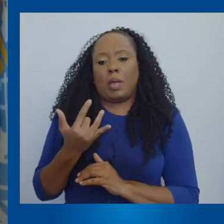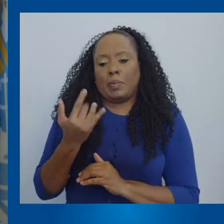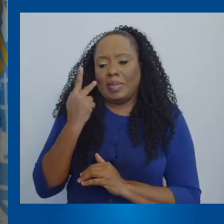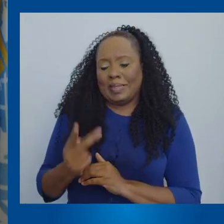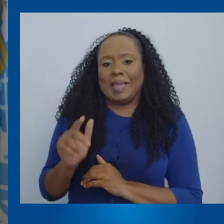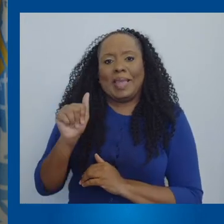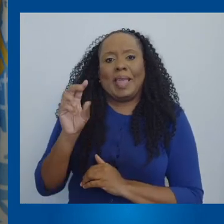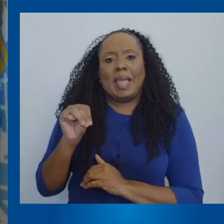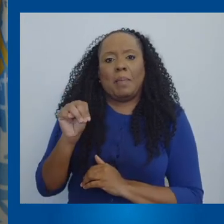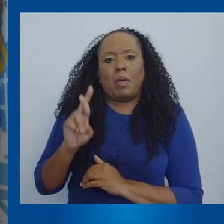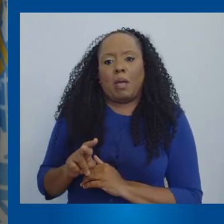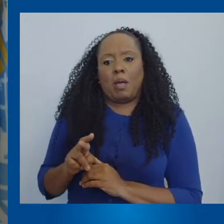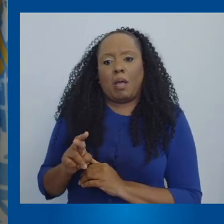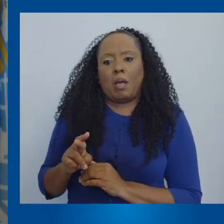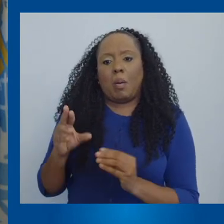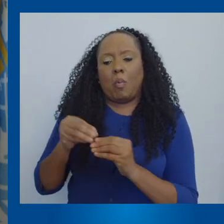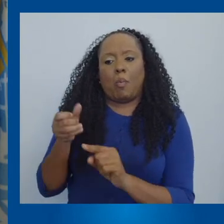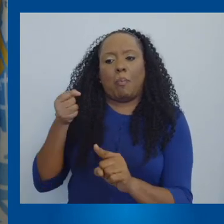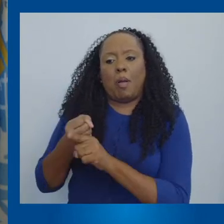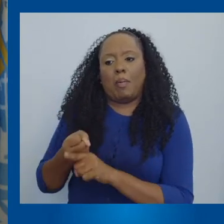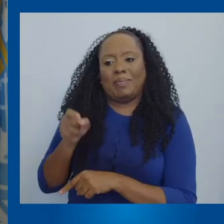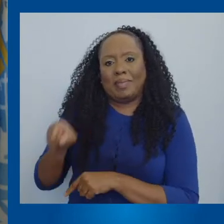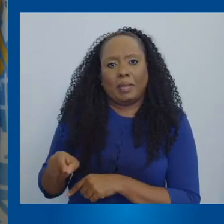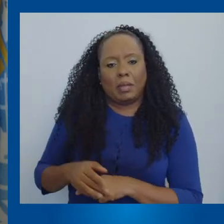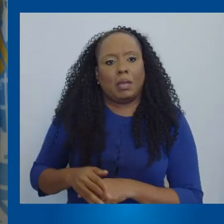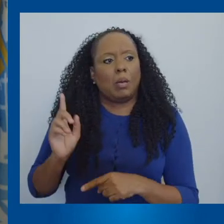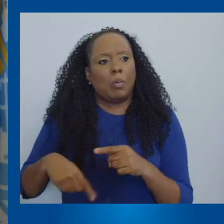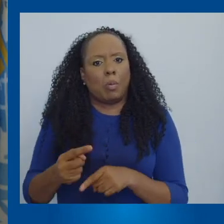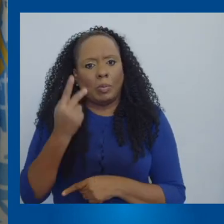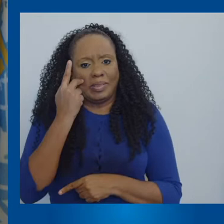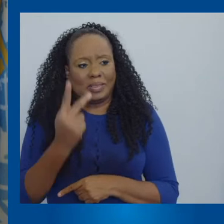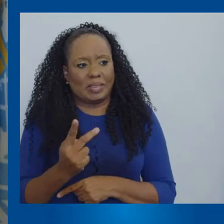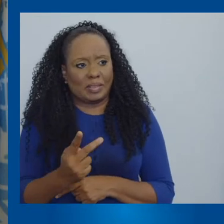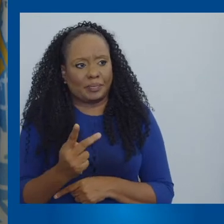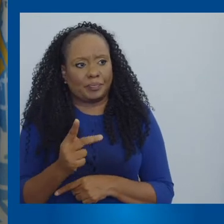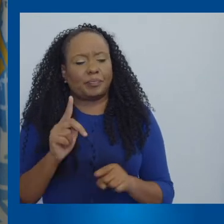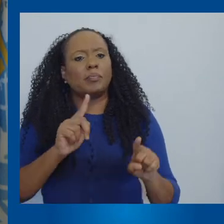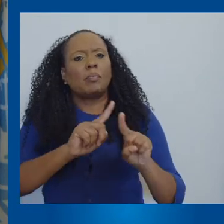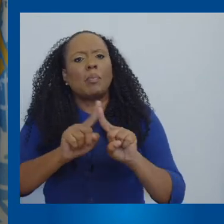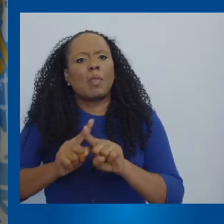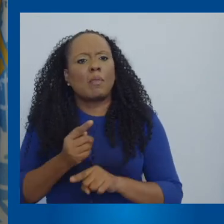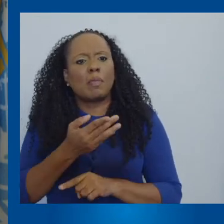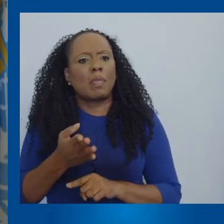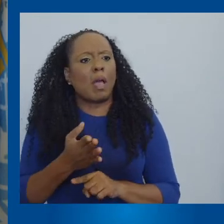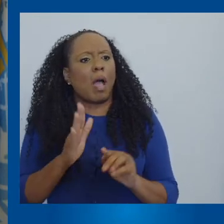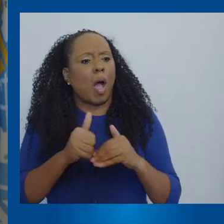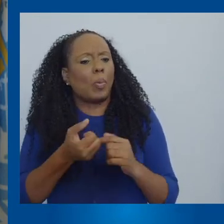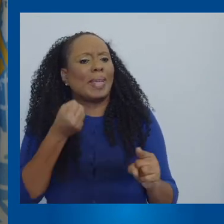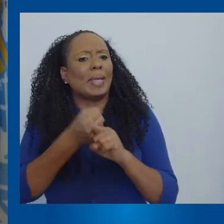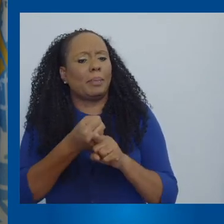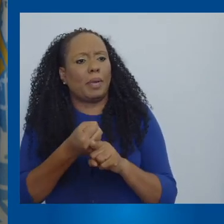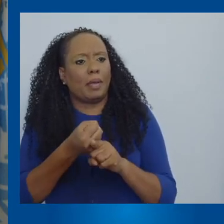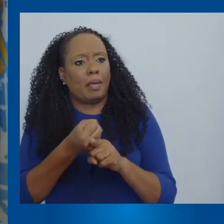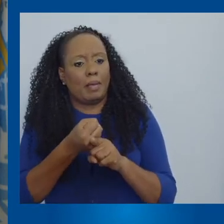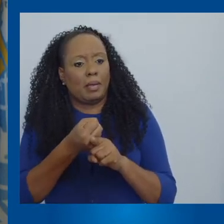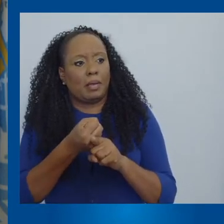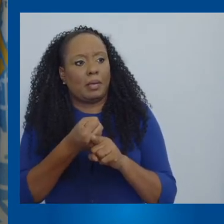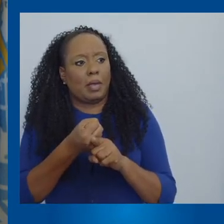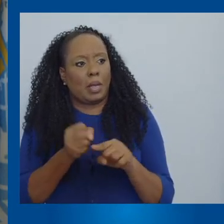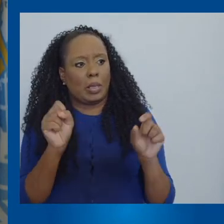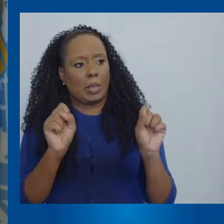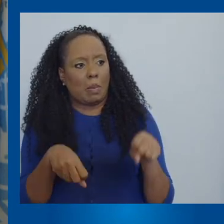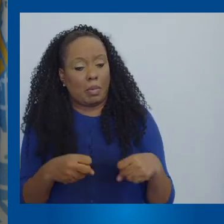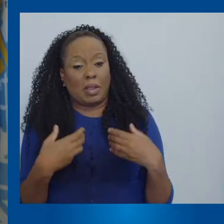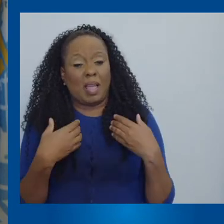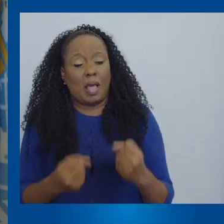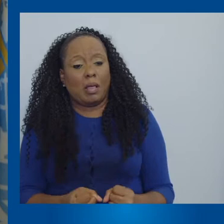nature loss, we are pushing certain pathogens to emerge and therefore impacting on potential